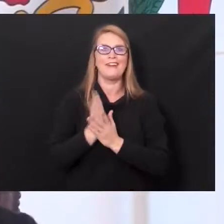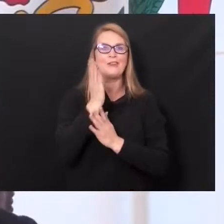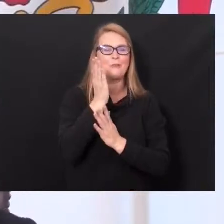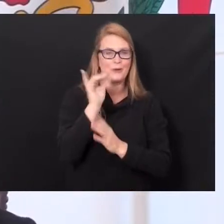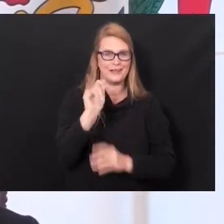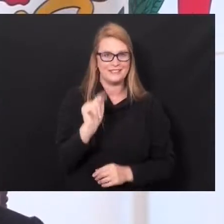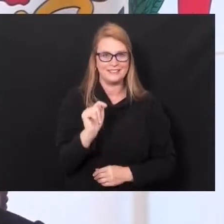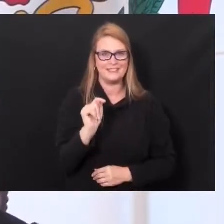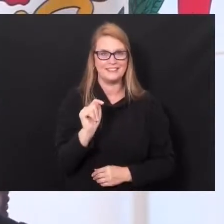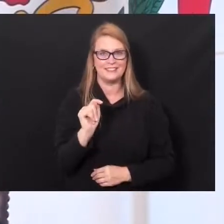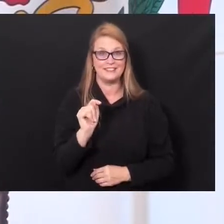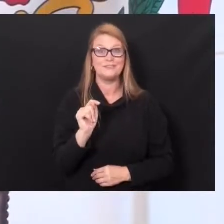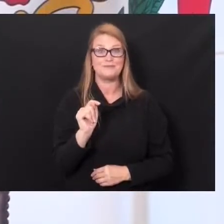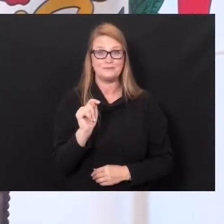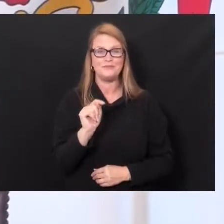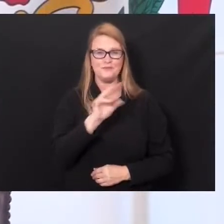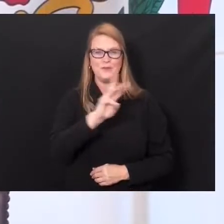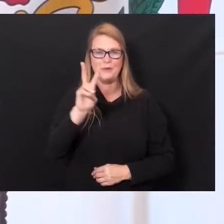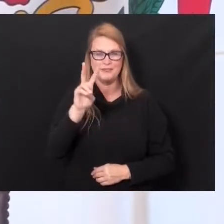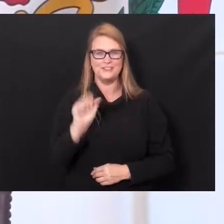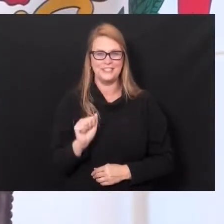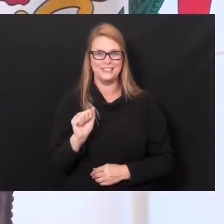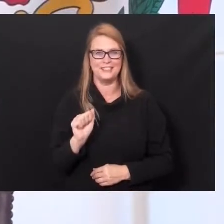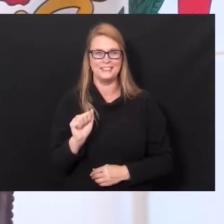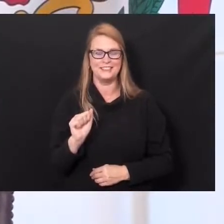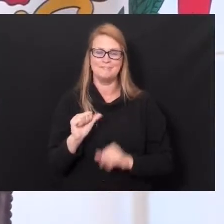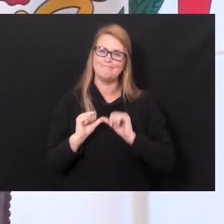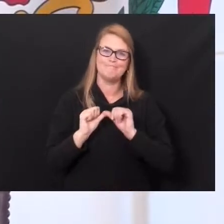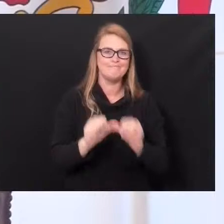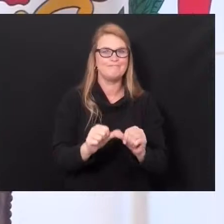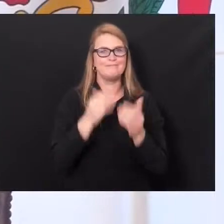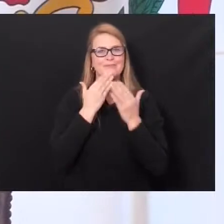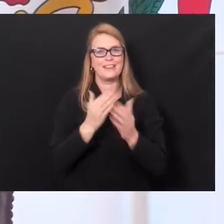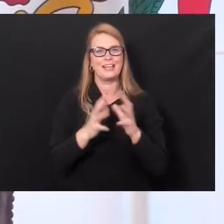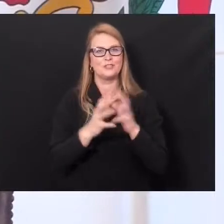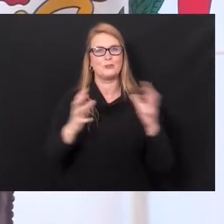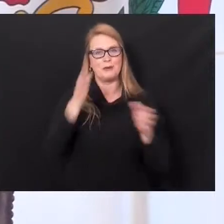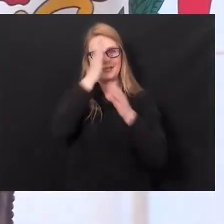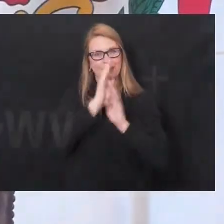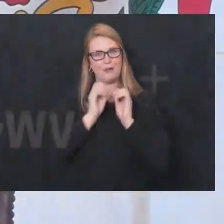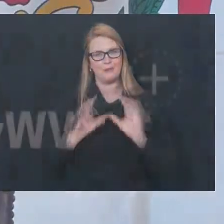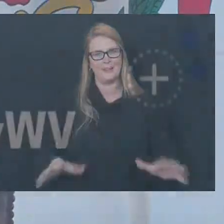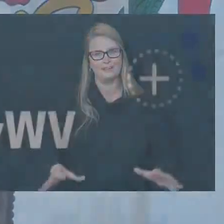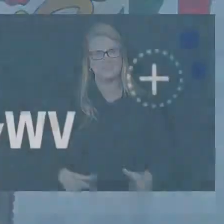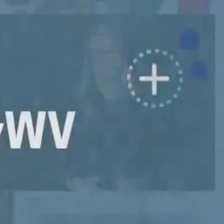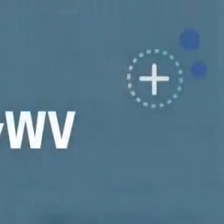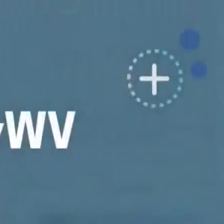mountain. We can get there, West Virginia. Hang in there. Thank you so much. God bless.